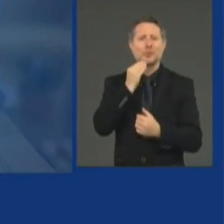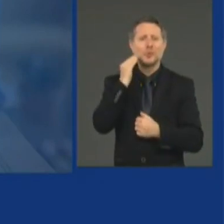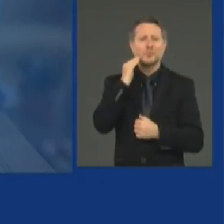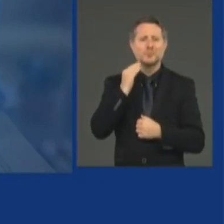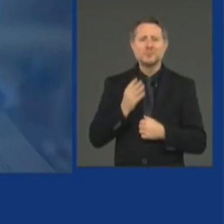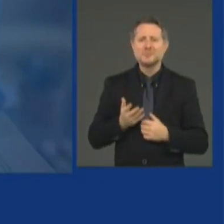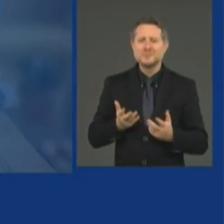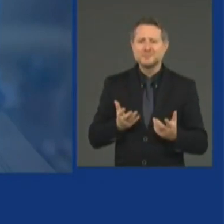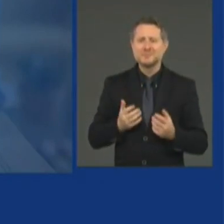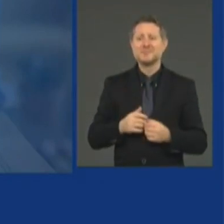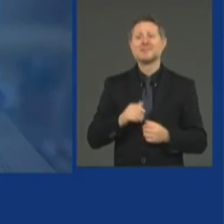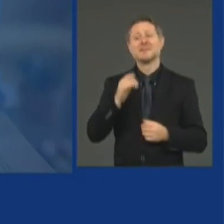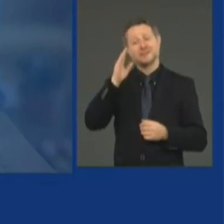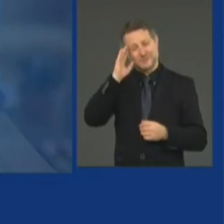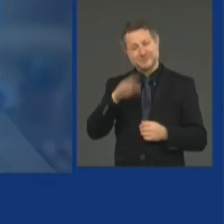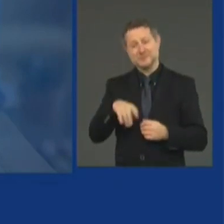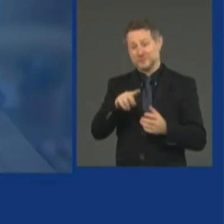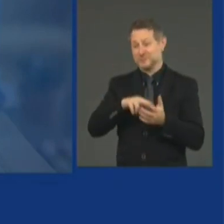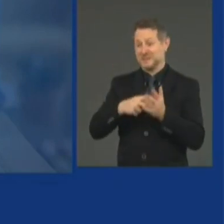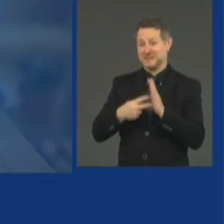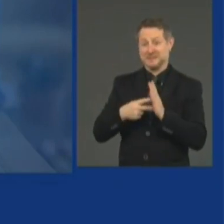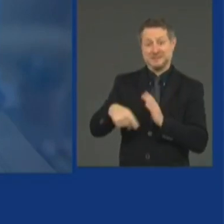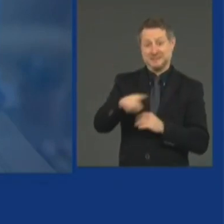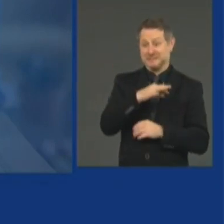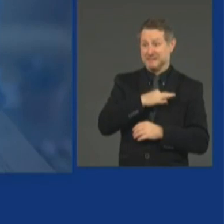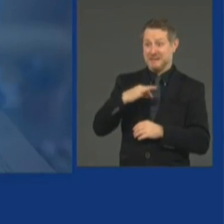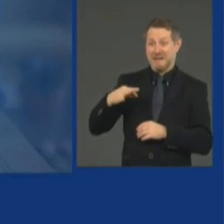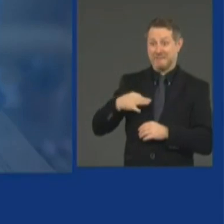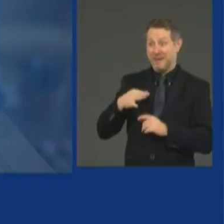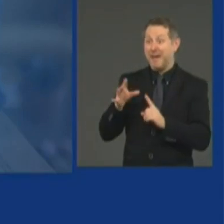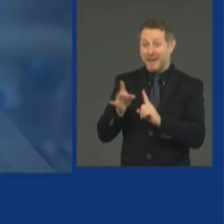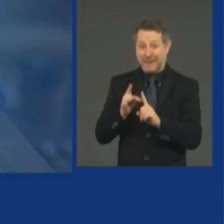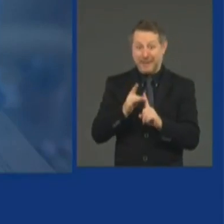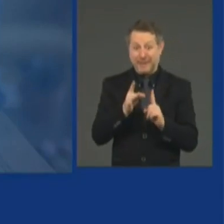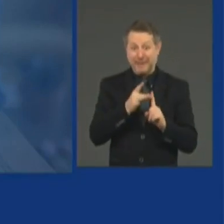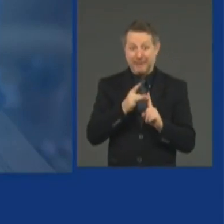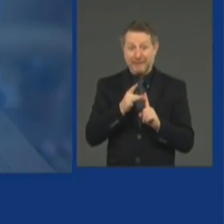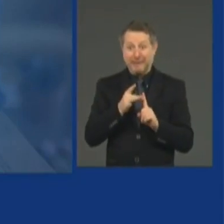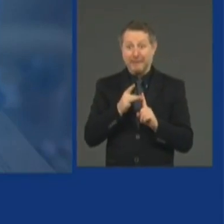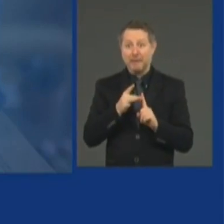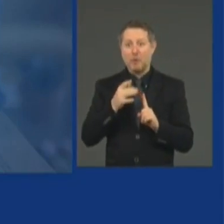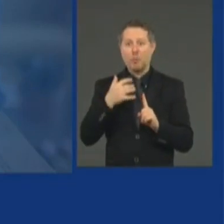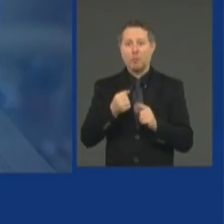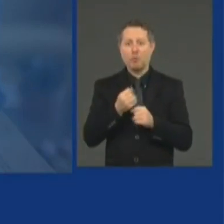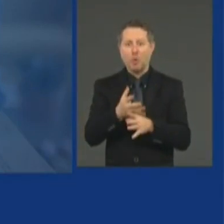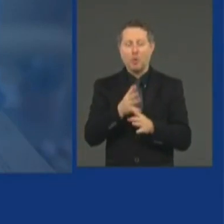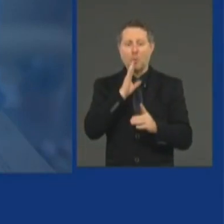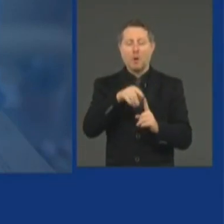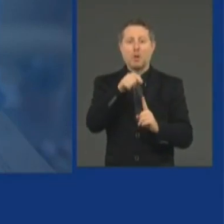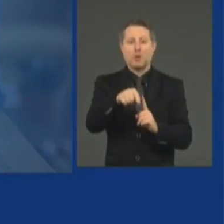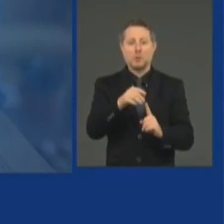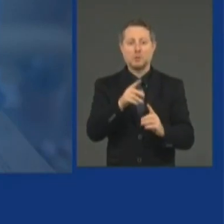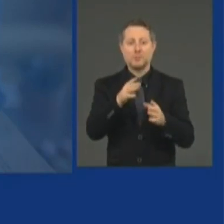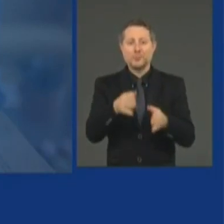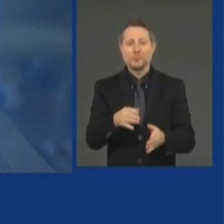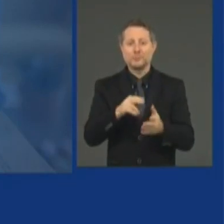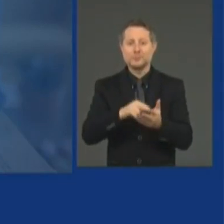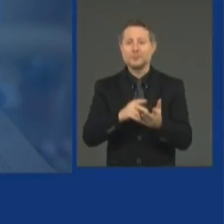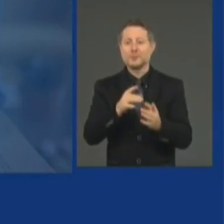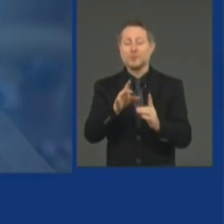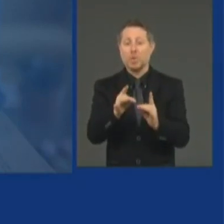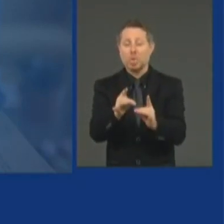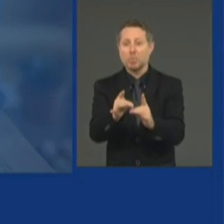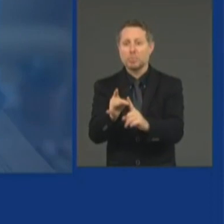because chances are the staff are getting it from the nursing home or giving it to people in the nursing home. So if you watch what happens with the